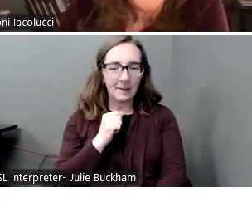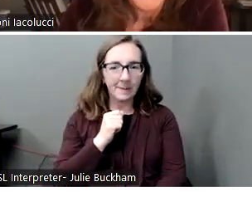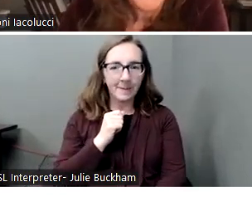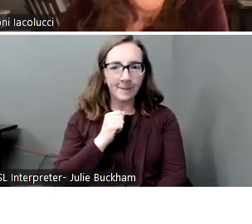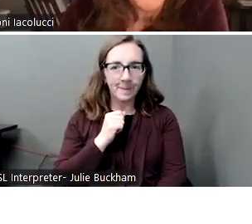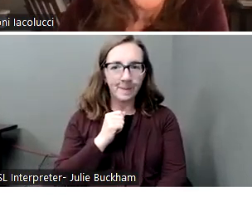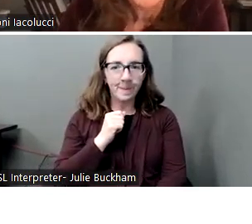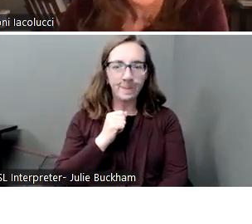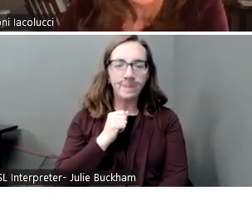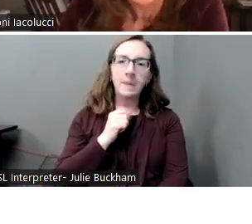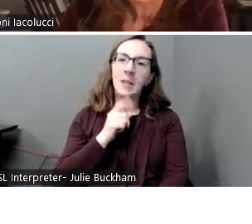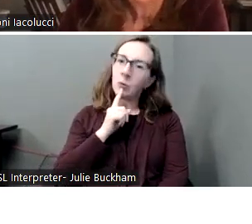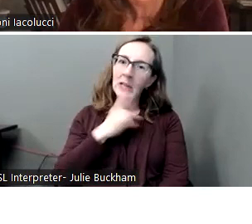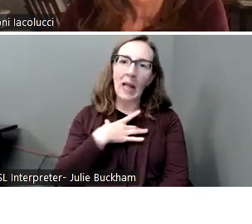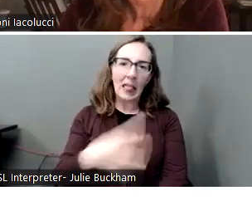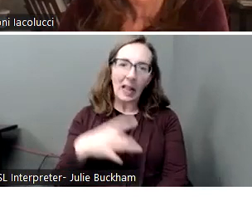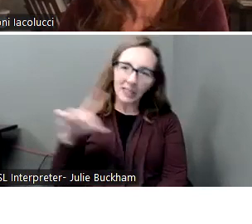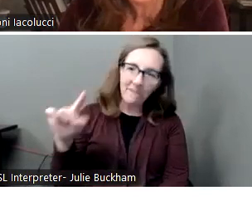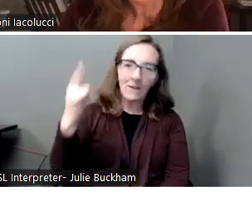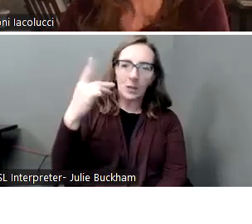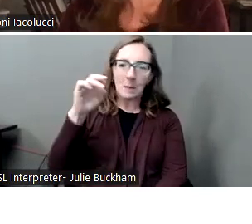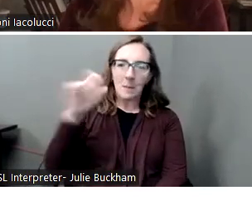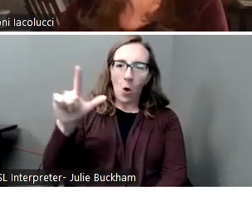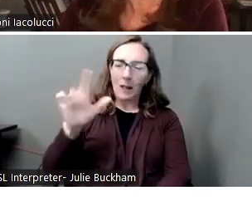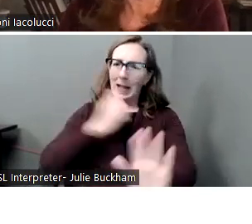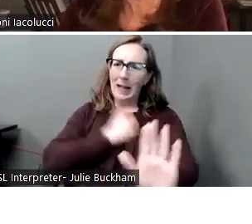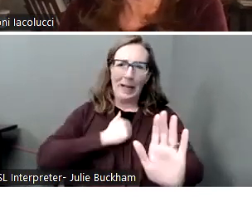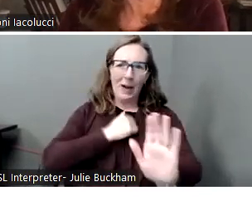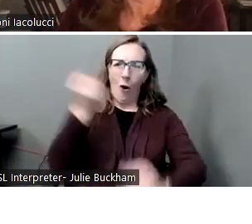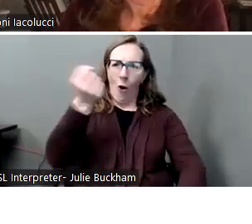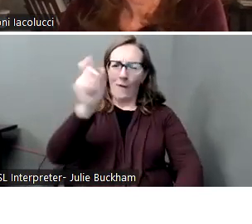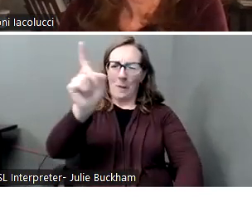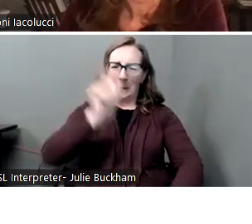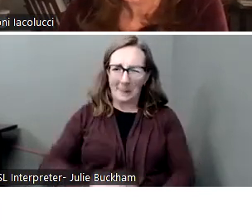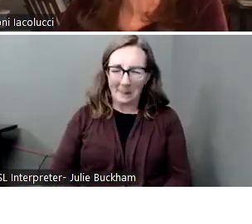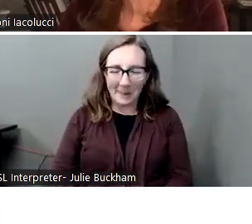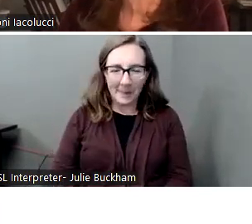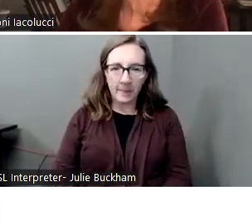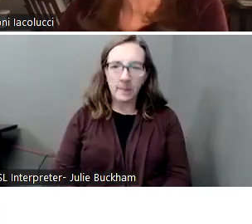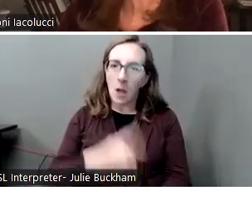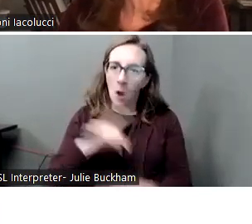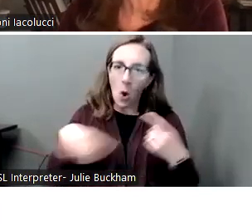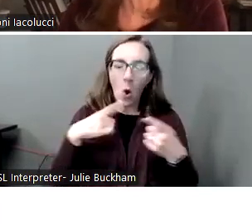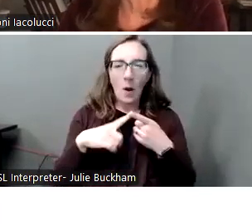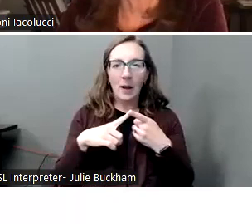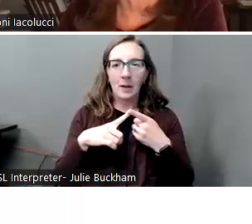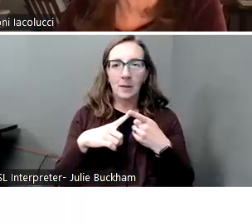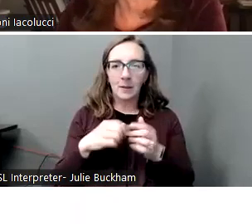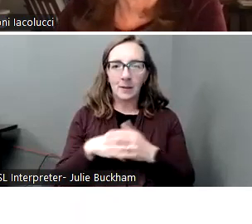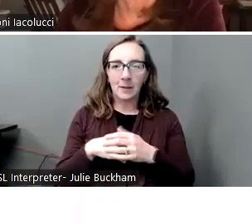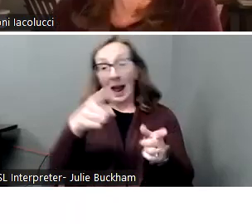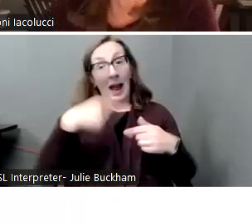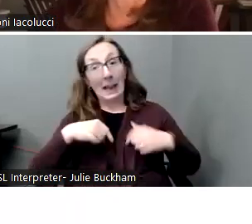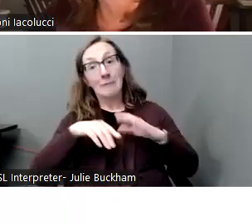It really likes the first poll question. Hold on just a second. Every time I say long, Well, I'll just keep